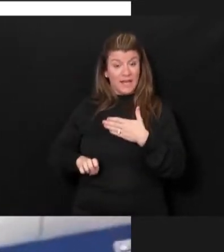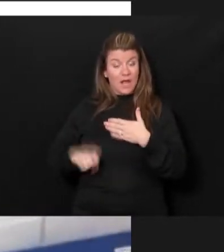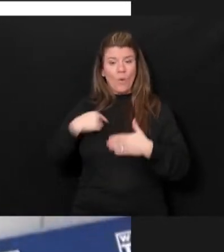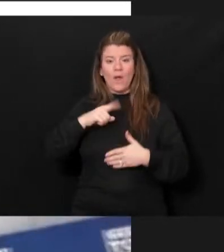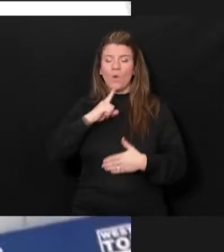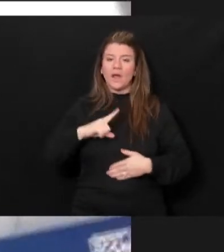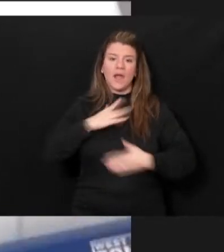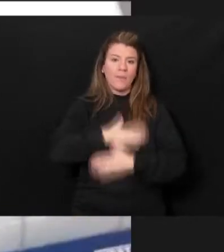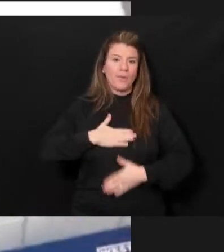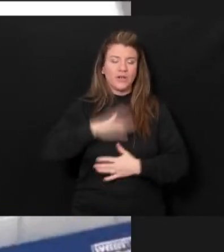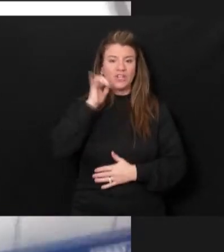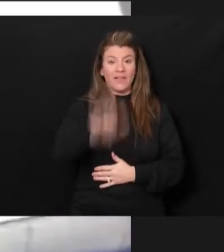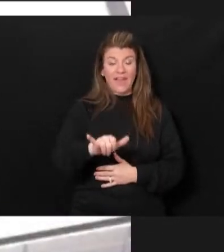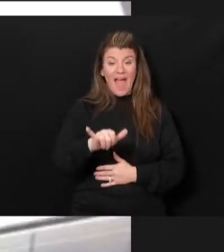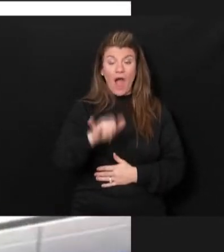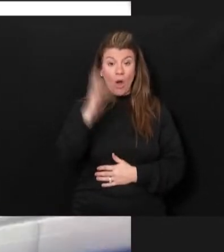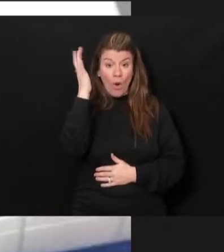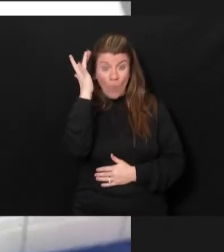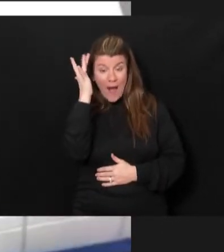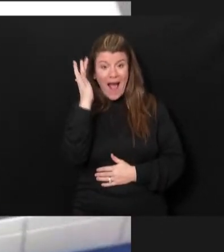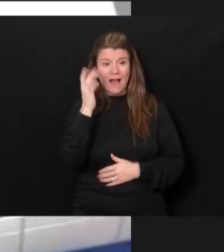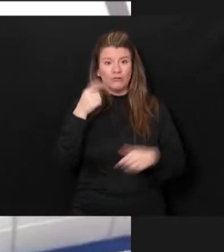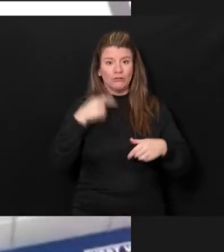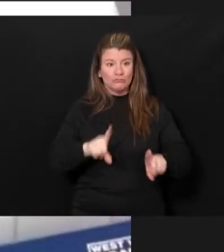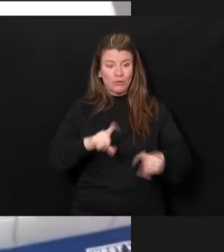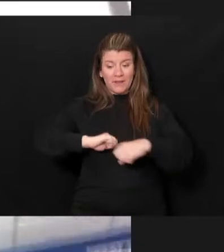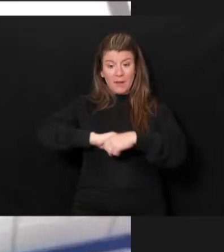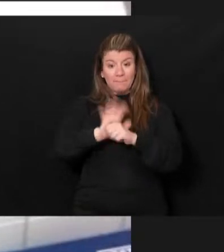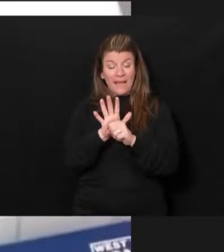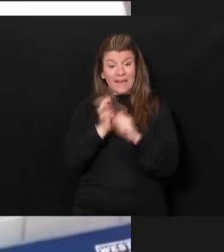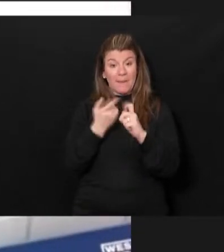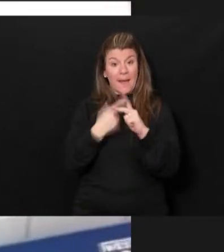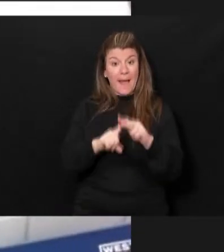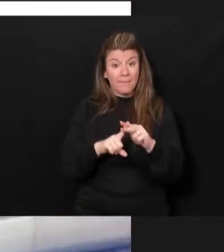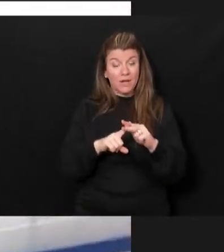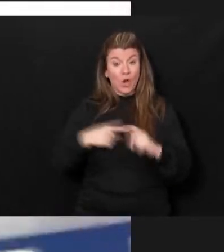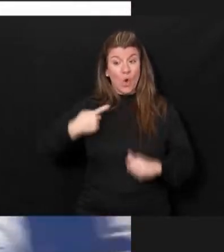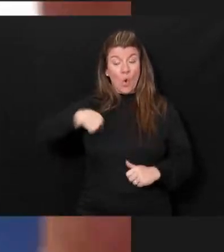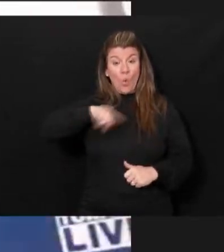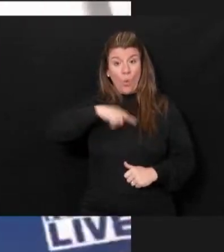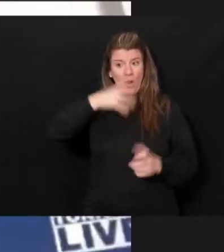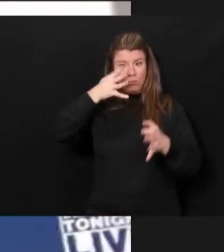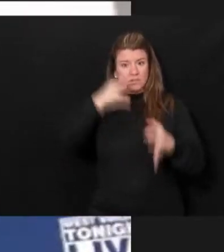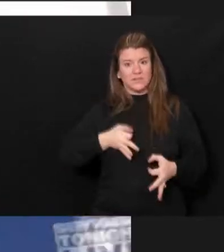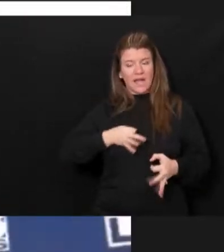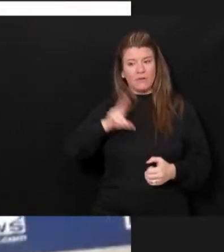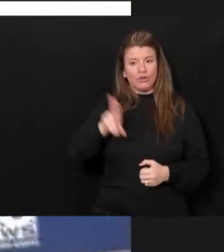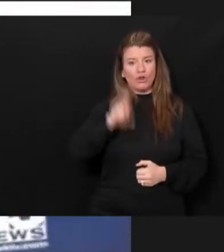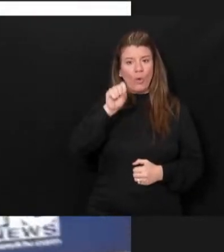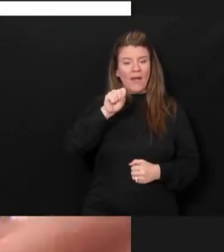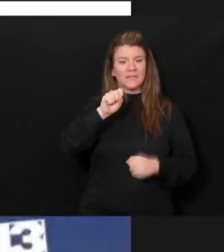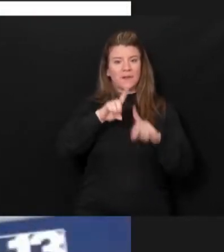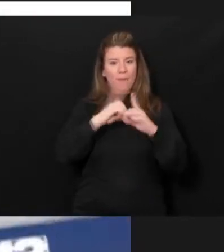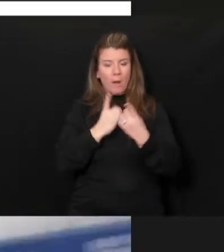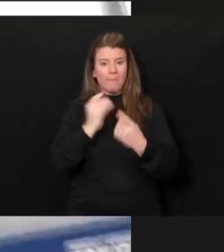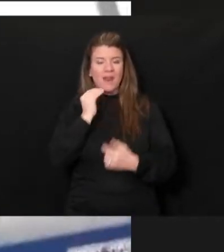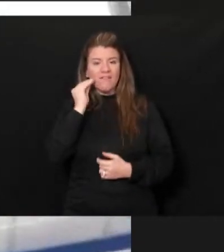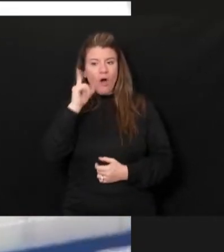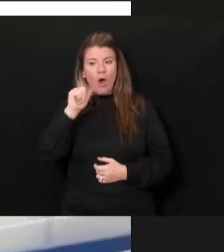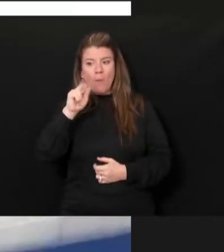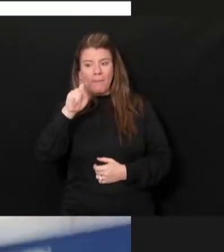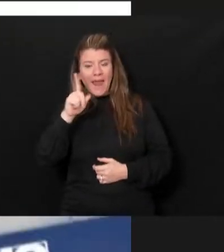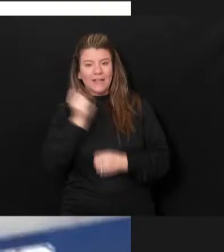that. I mention it because last year when the pandemic began, we were designated by the U.S. Department of Homeland Security as